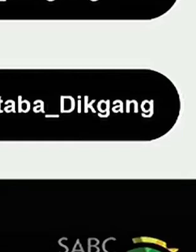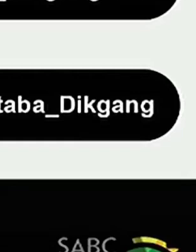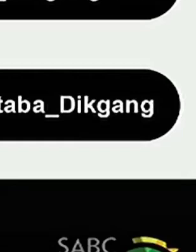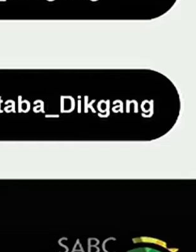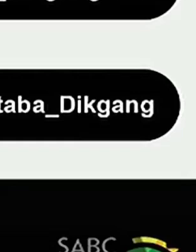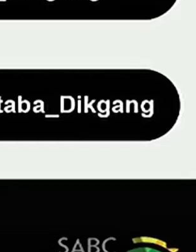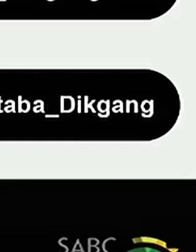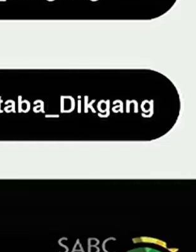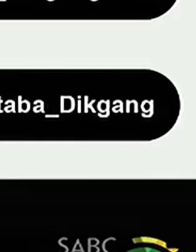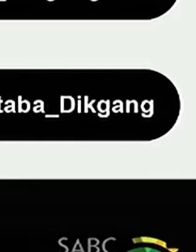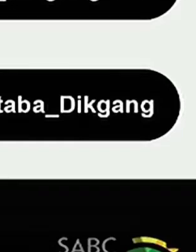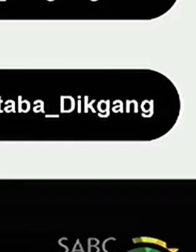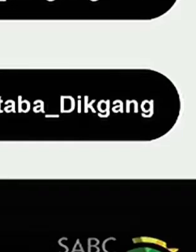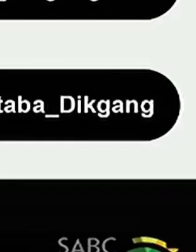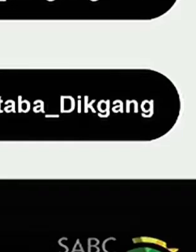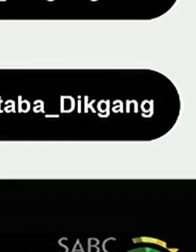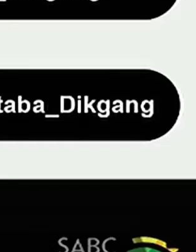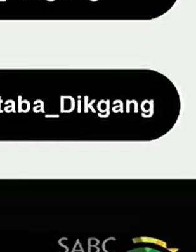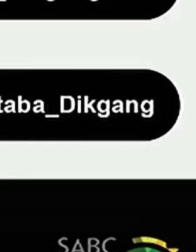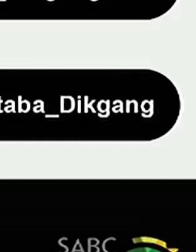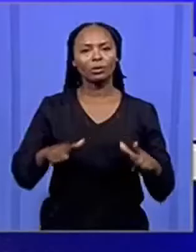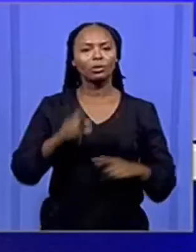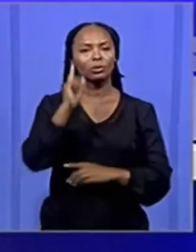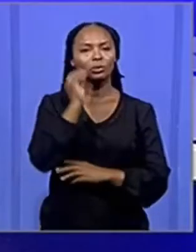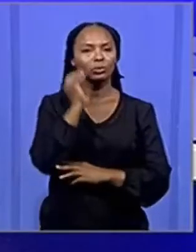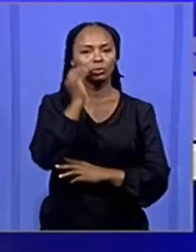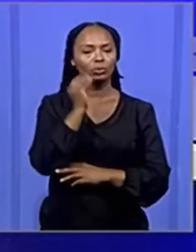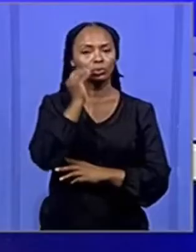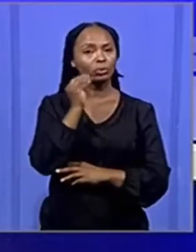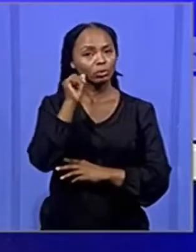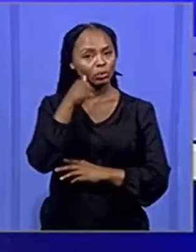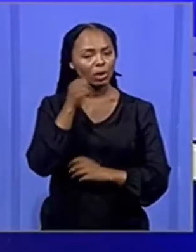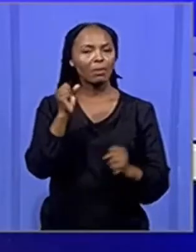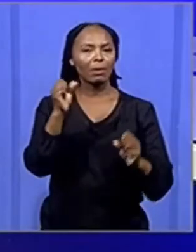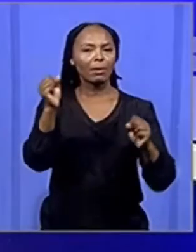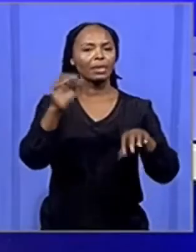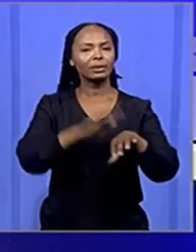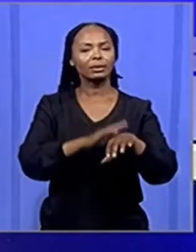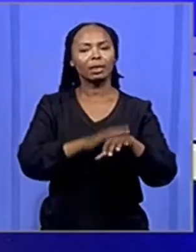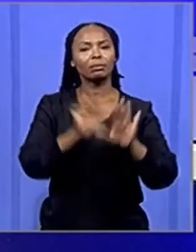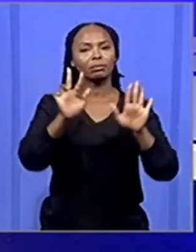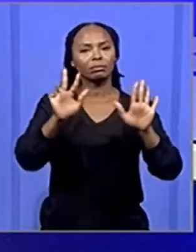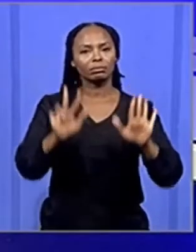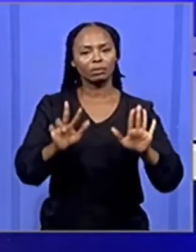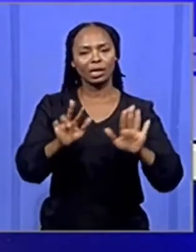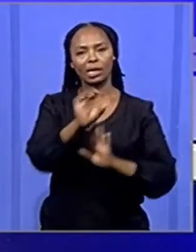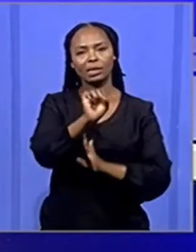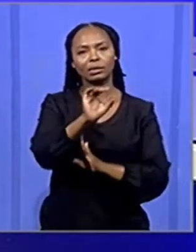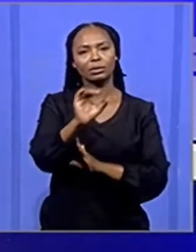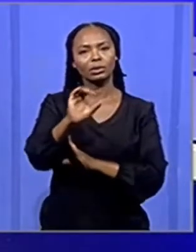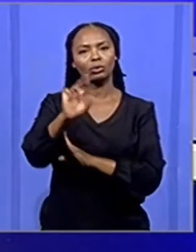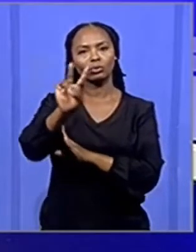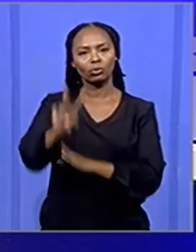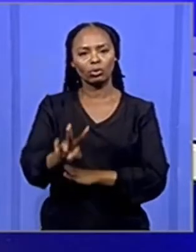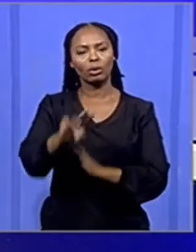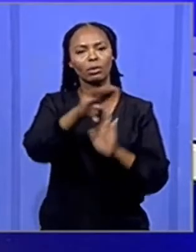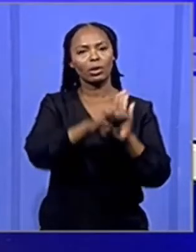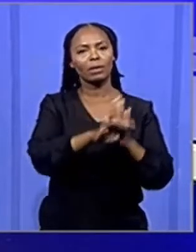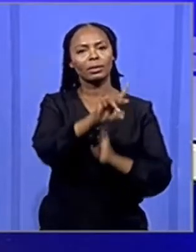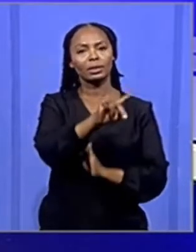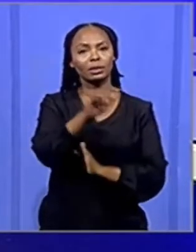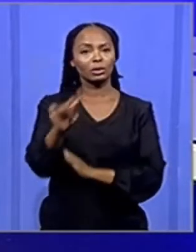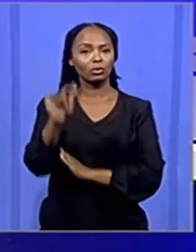kgathago tema. Ba sehlopha sa ditaba tša Sesotho ba tla lefa tšona ka iri ya seswai mo go SABC 2 le go DTT